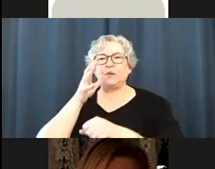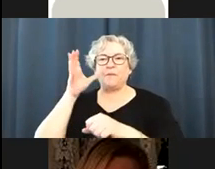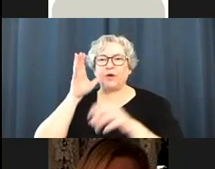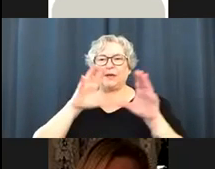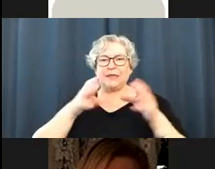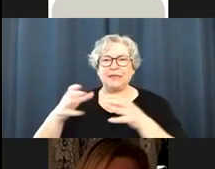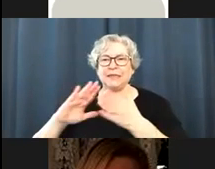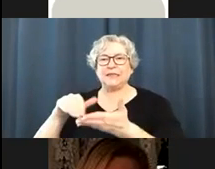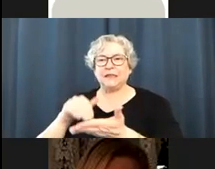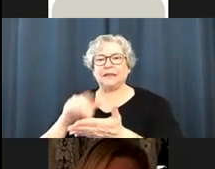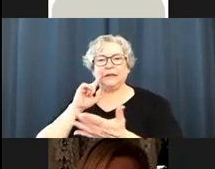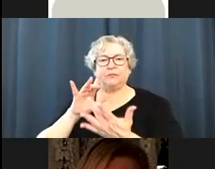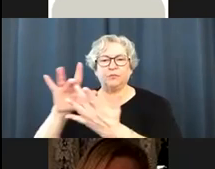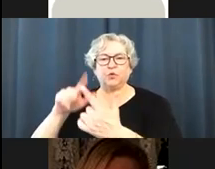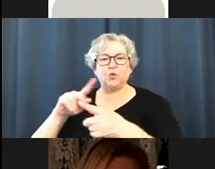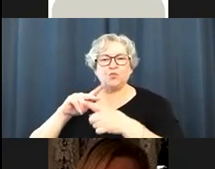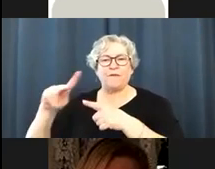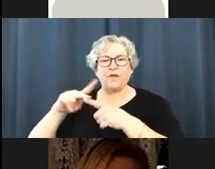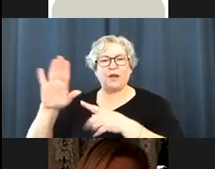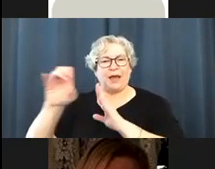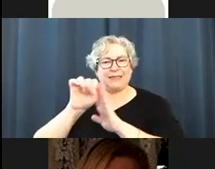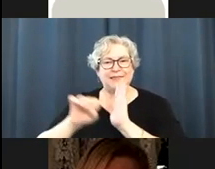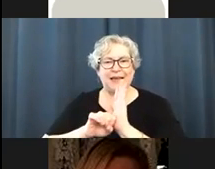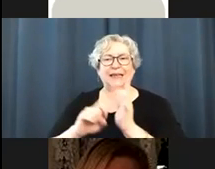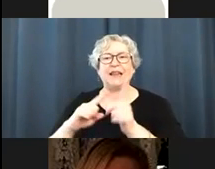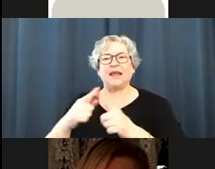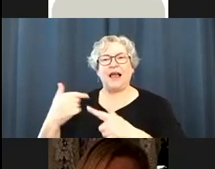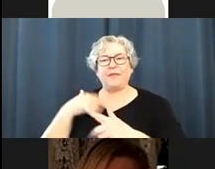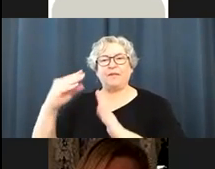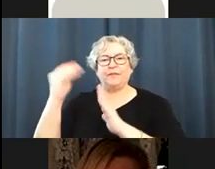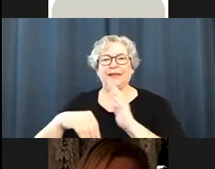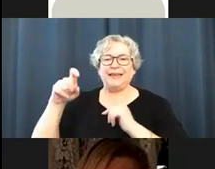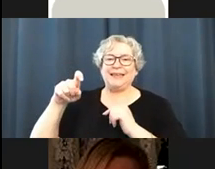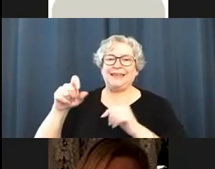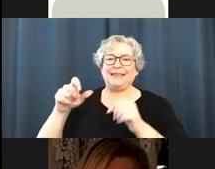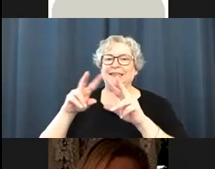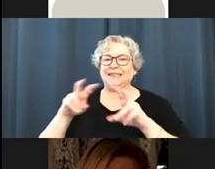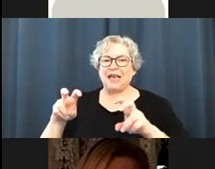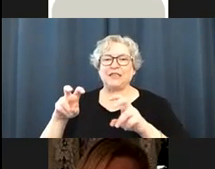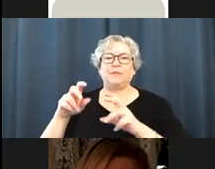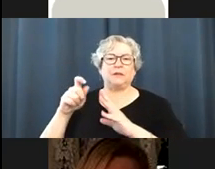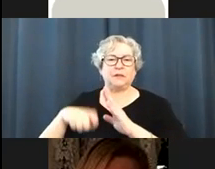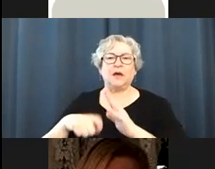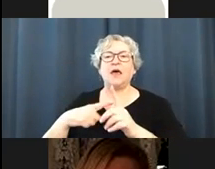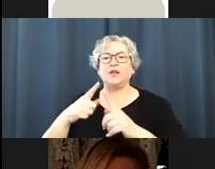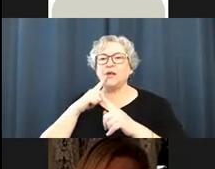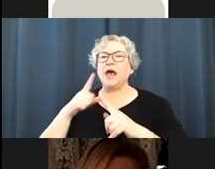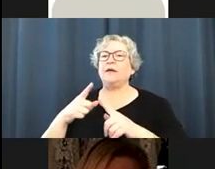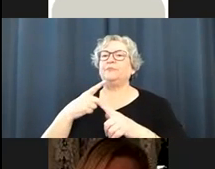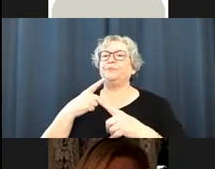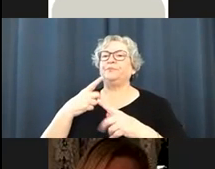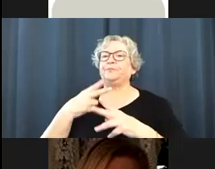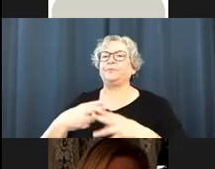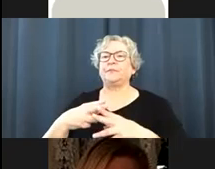also had a chance to reach out to professionals in their state and have them fill out a needs assessment. And she did mention that action plan, which